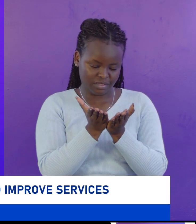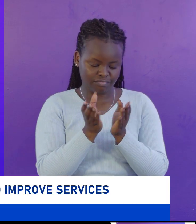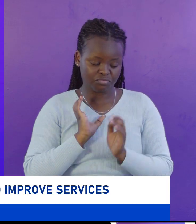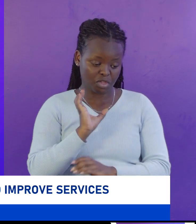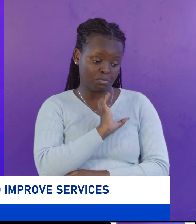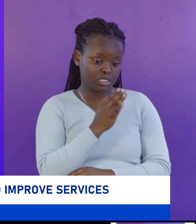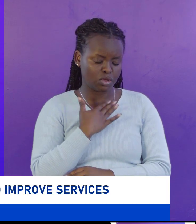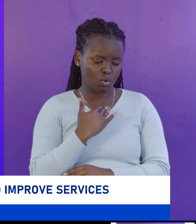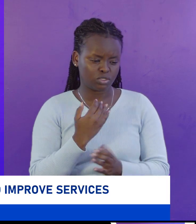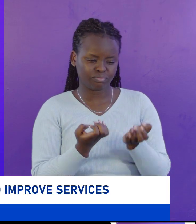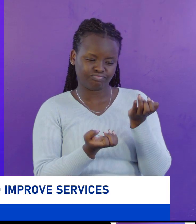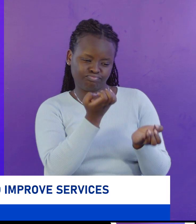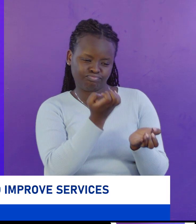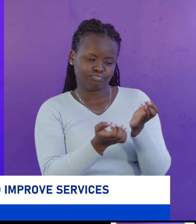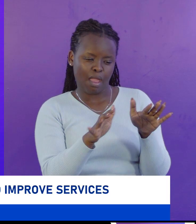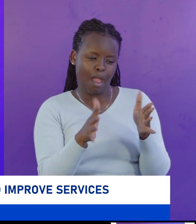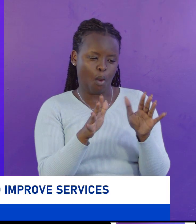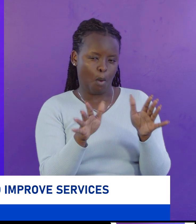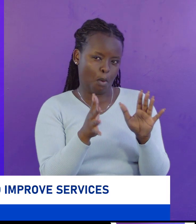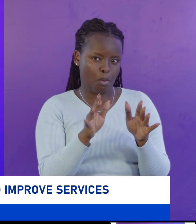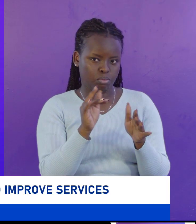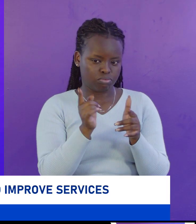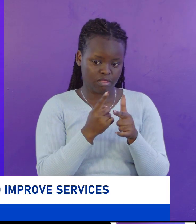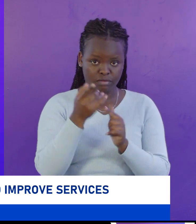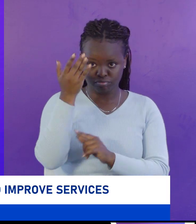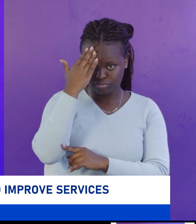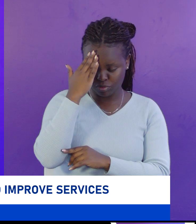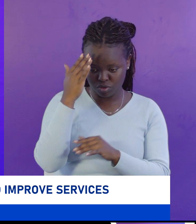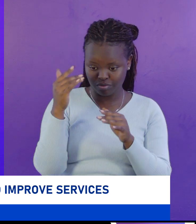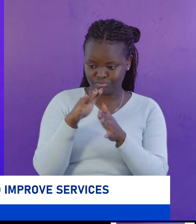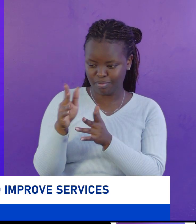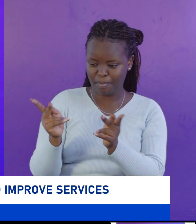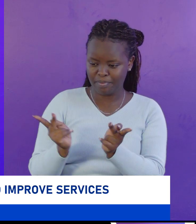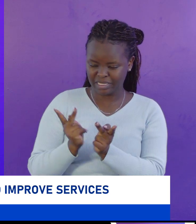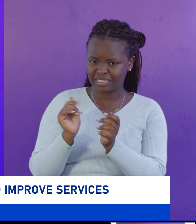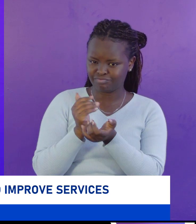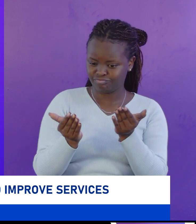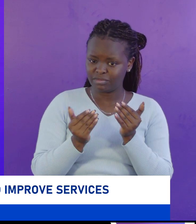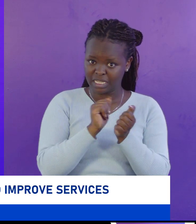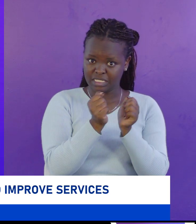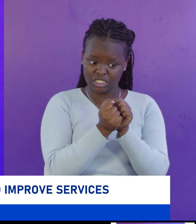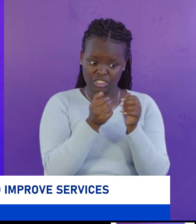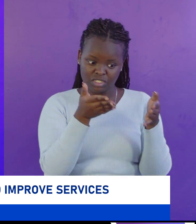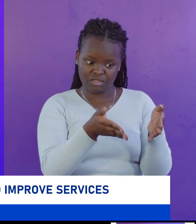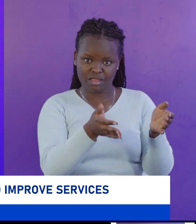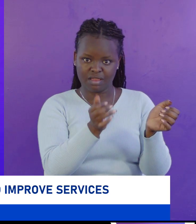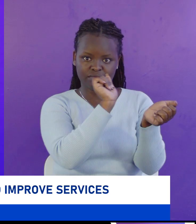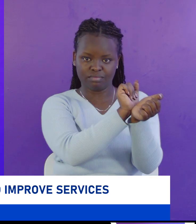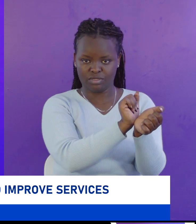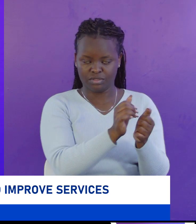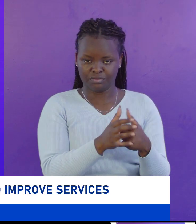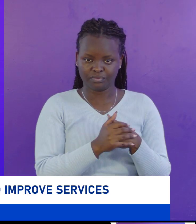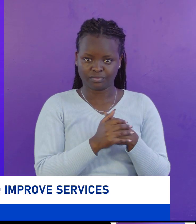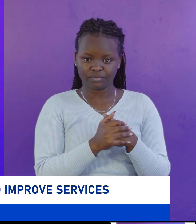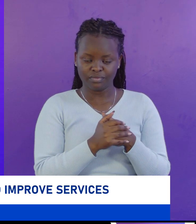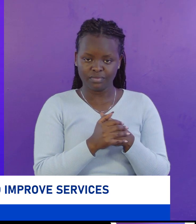to evaluate the current conditions and identify areas for reform within the correctional facilities. The